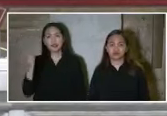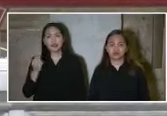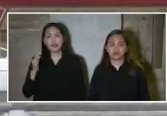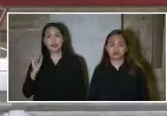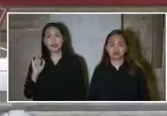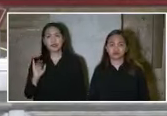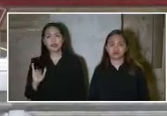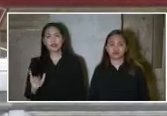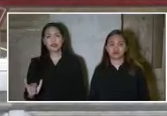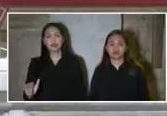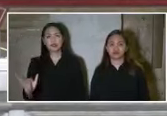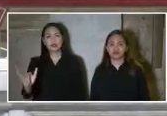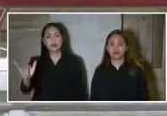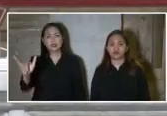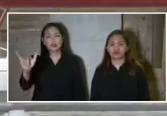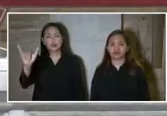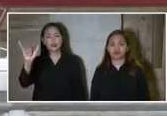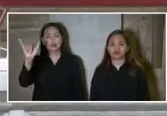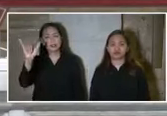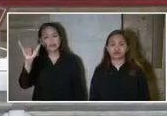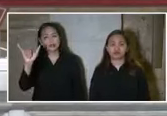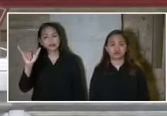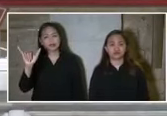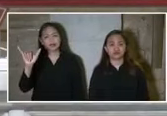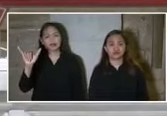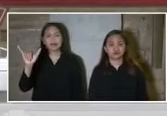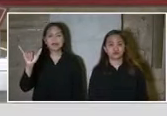forever and ever.